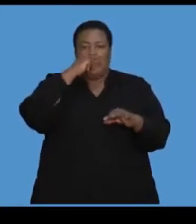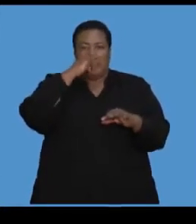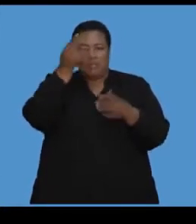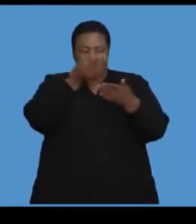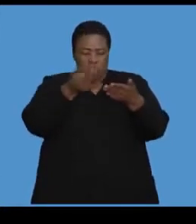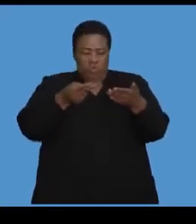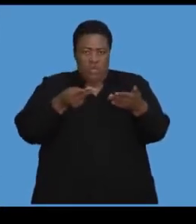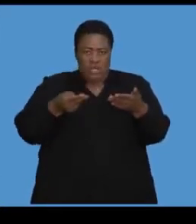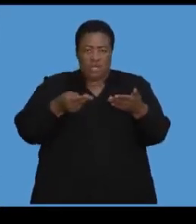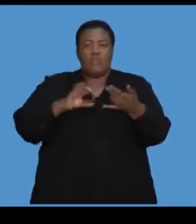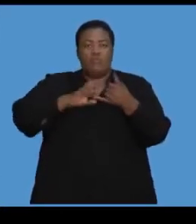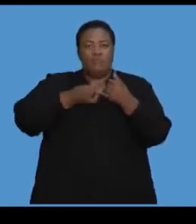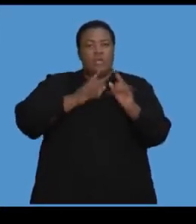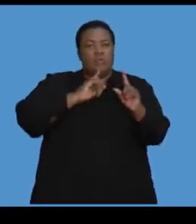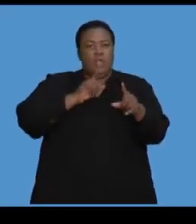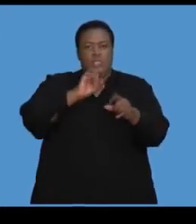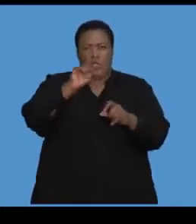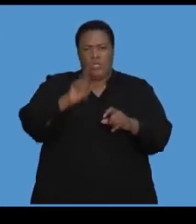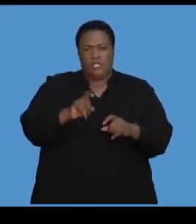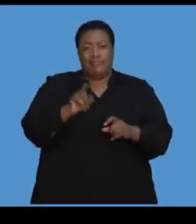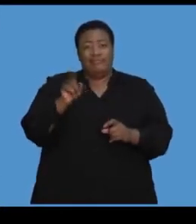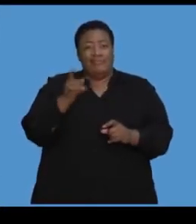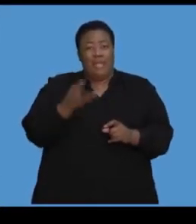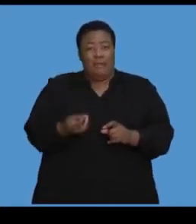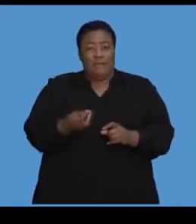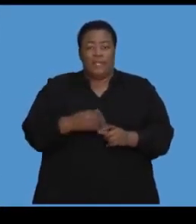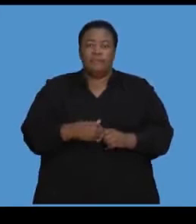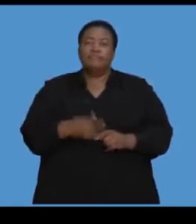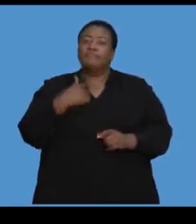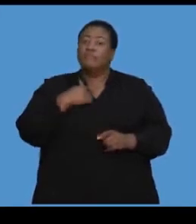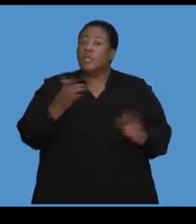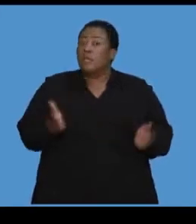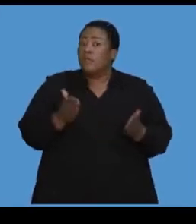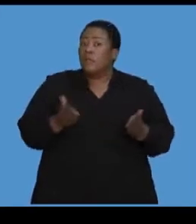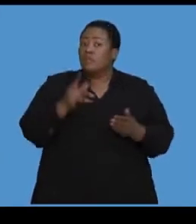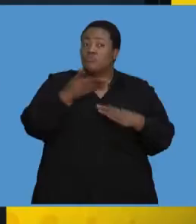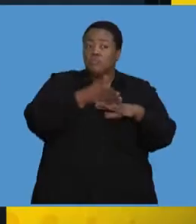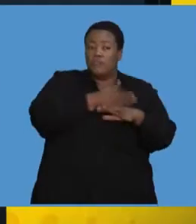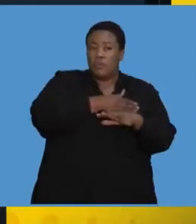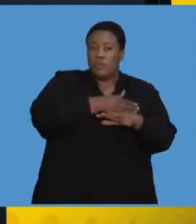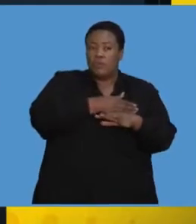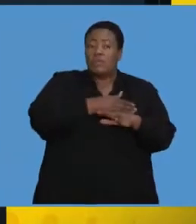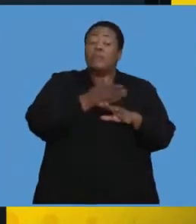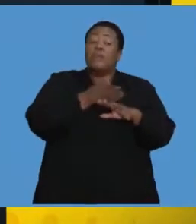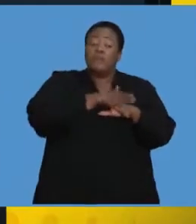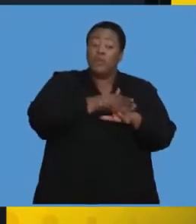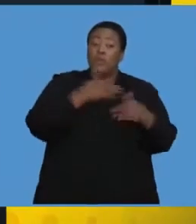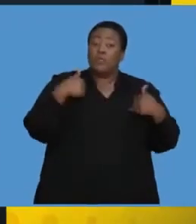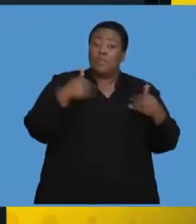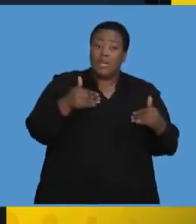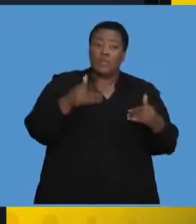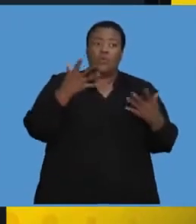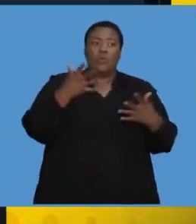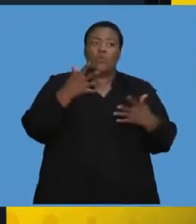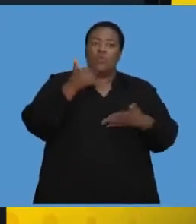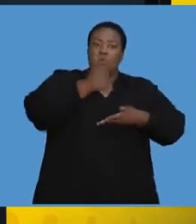to attempt the questions. Right, there we have it, guys. I encouraged you guys earlier on to say before you attempt or before you sit for an